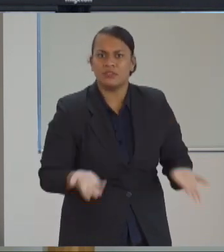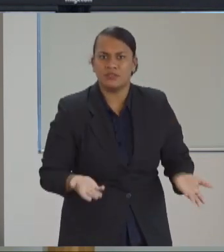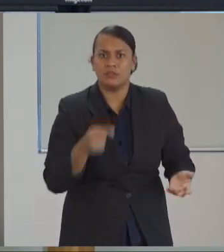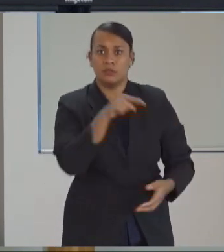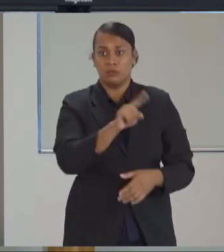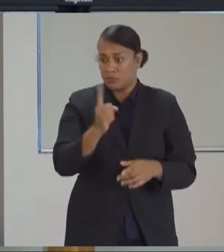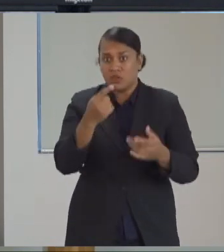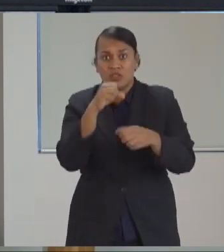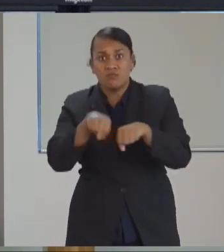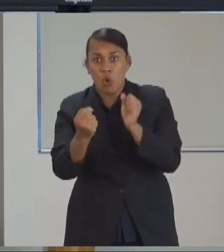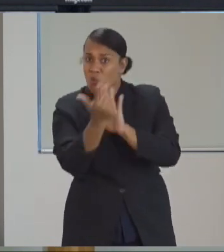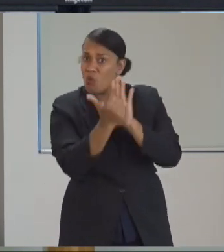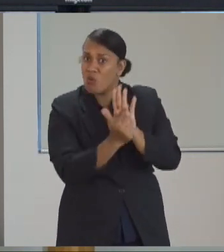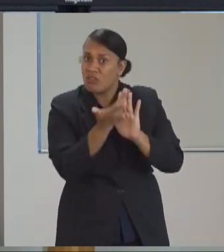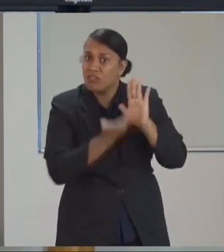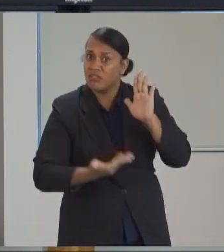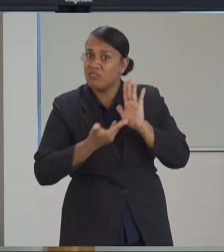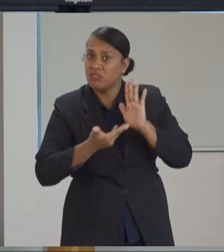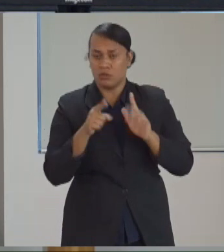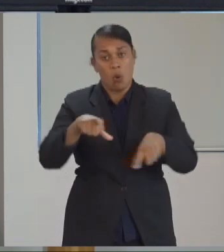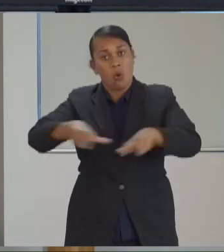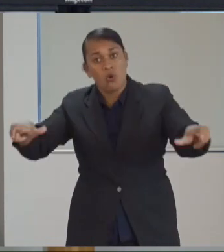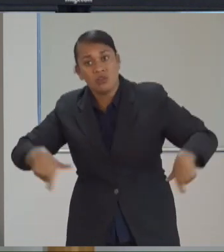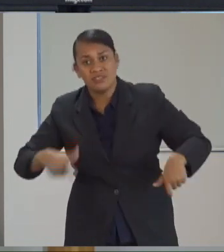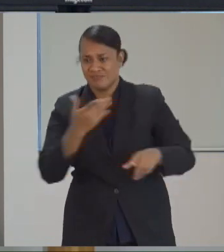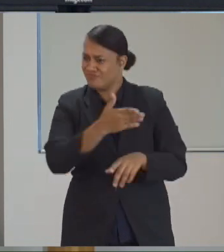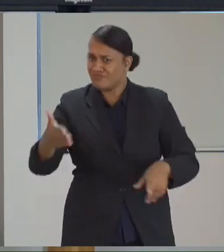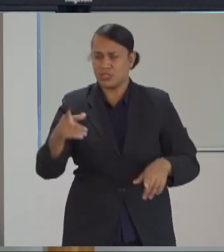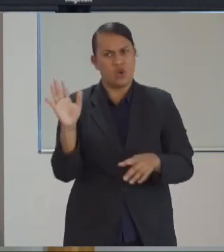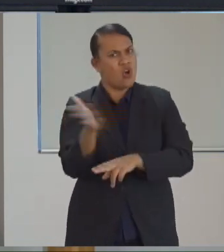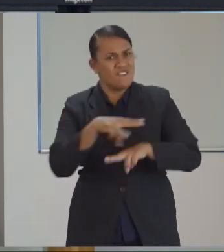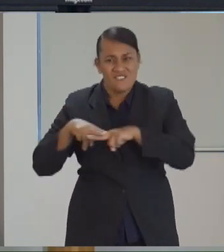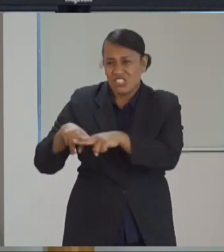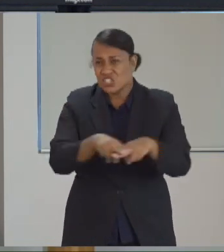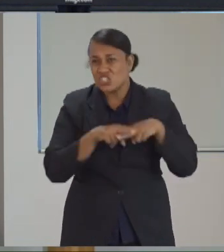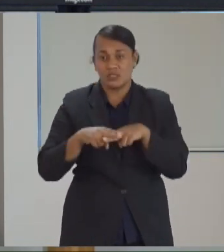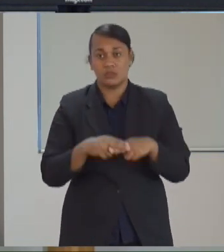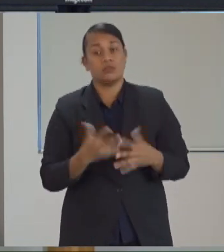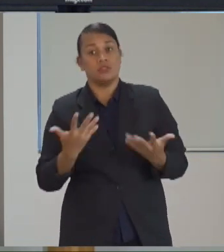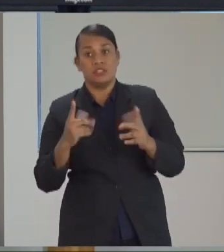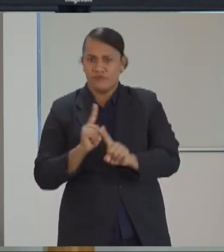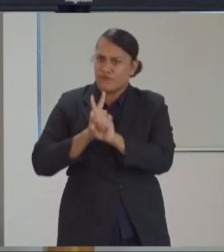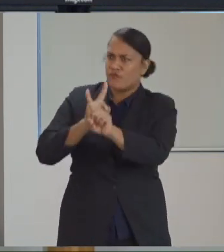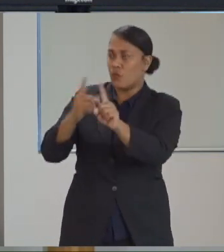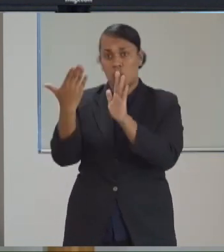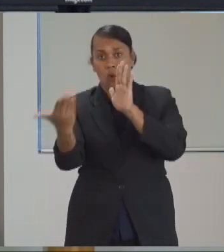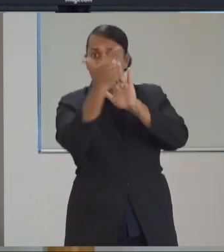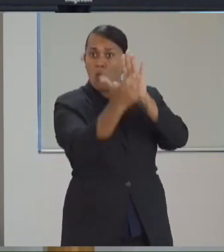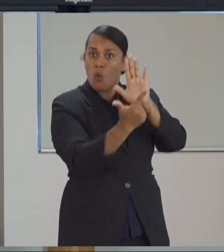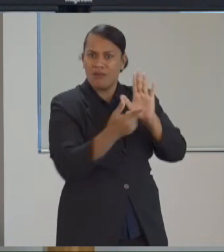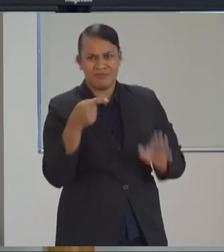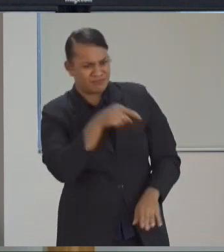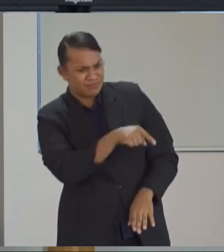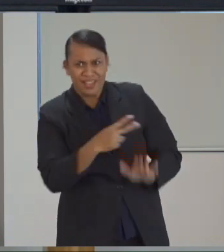magistrates throughout Fiji have properly applied the law and facts to similar cases. The flawed decision